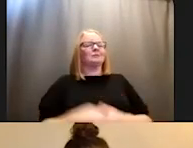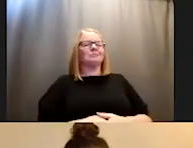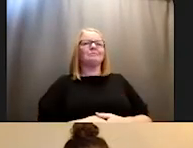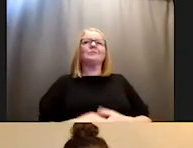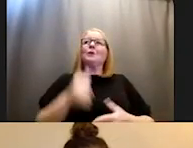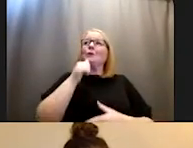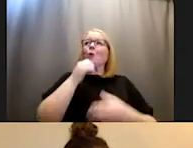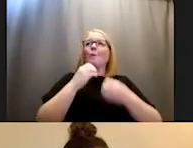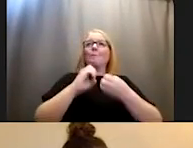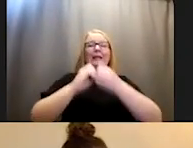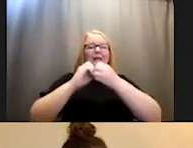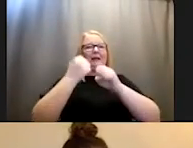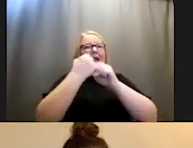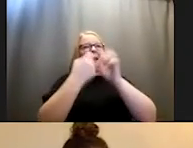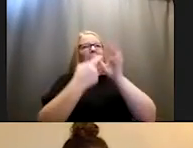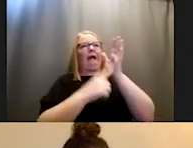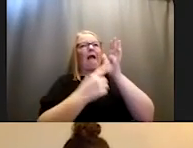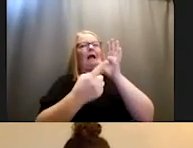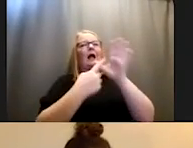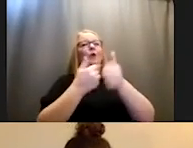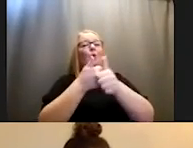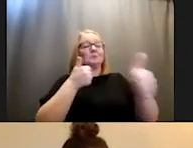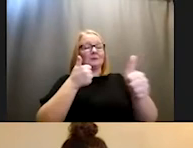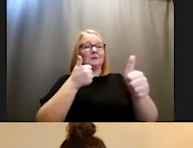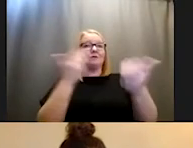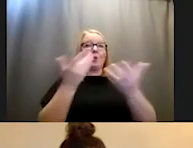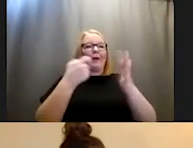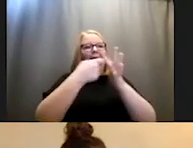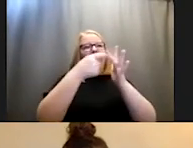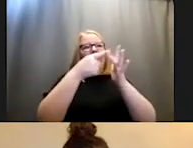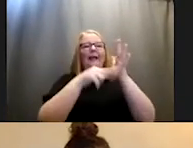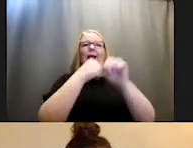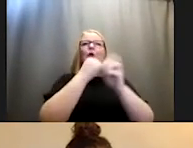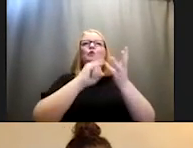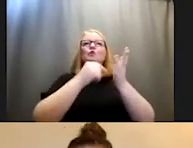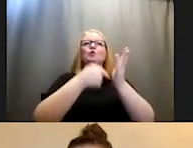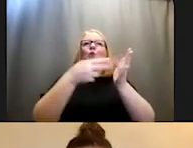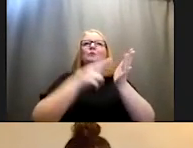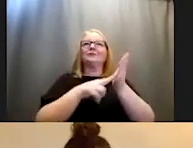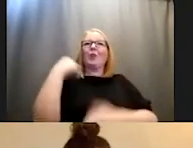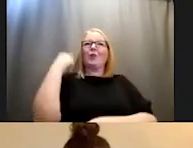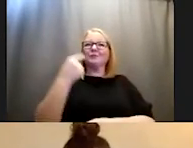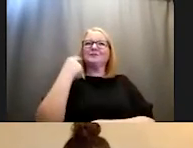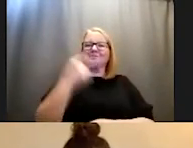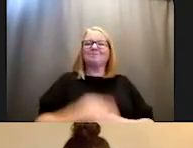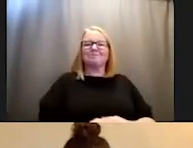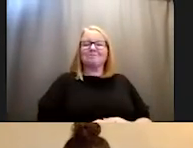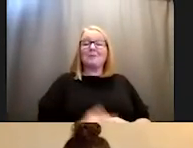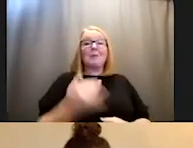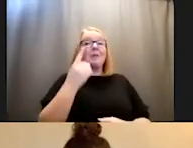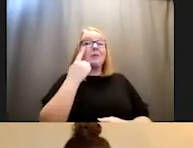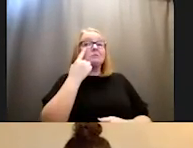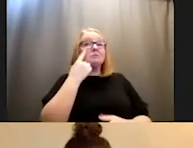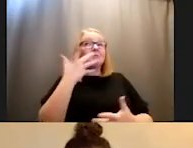called Gala Cosmetics out of their factory in Kingston, just outside of London, who some of you may be familiar with other brands that